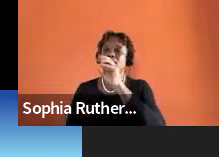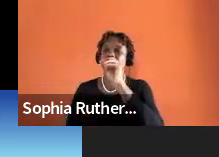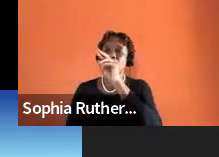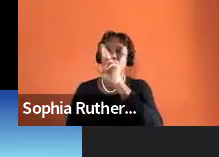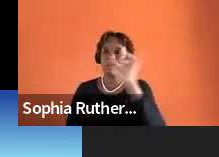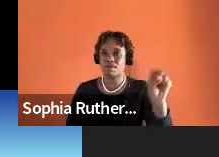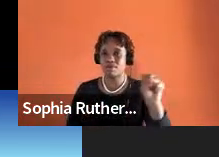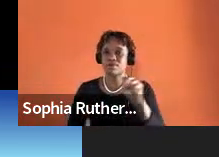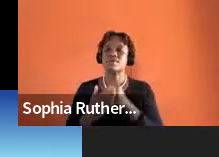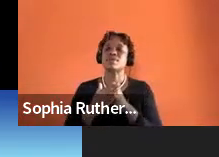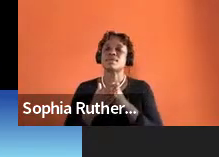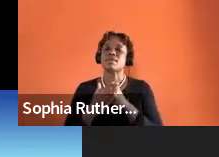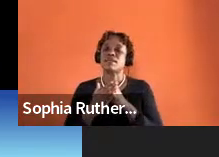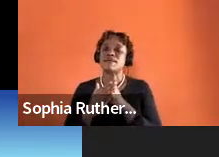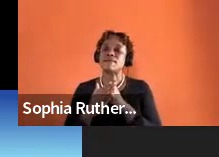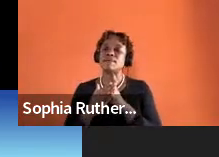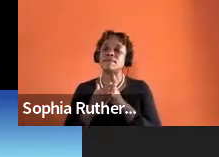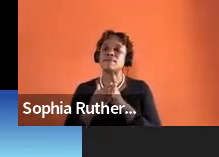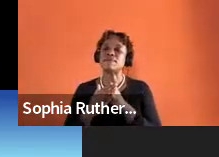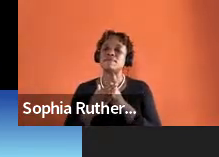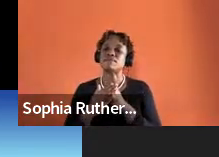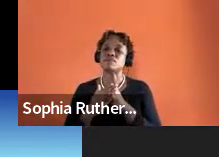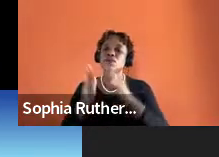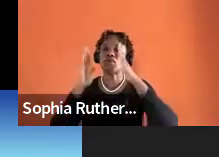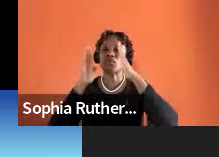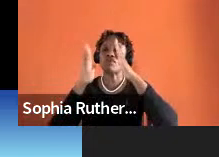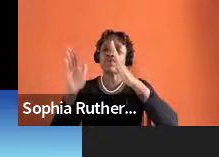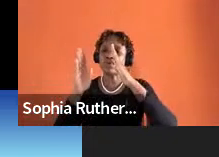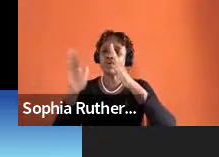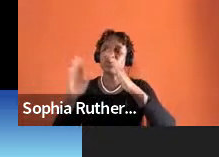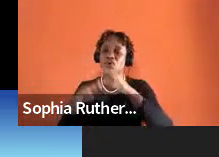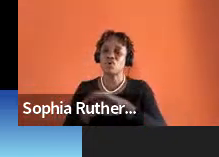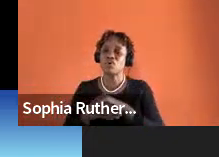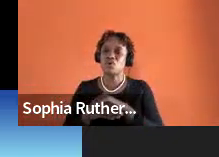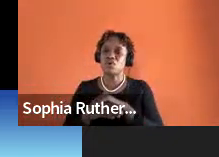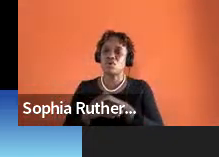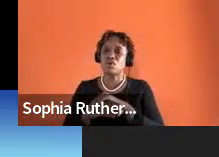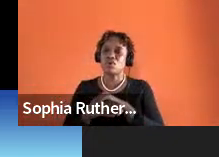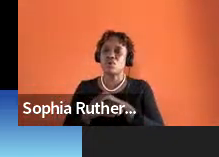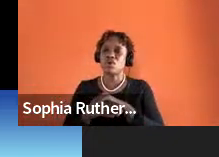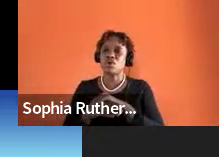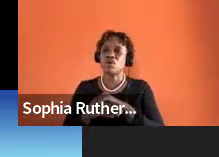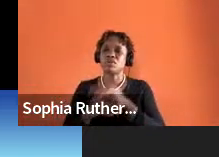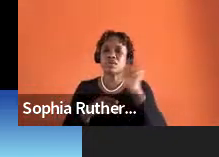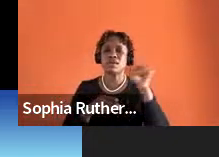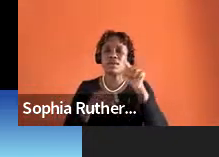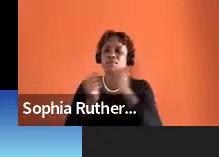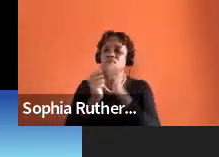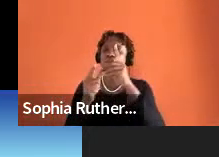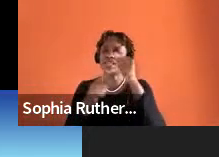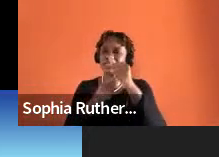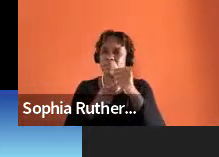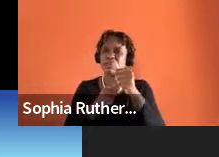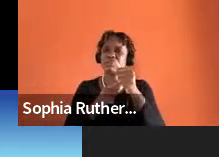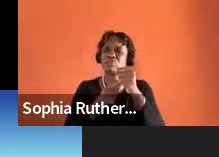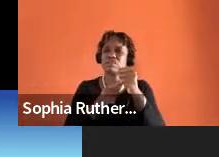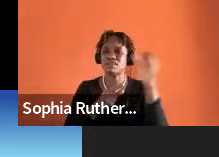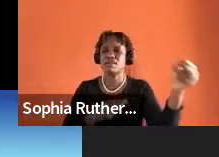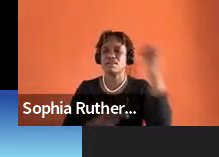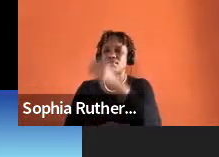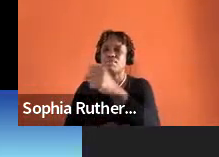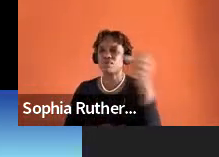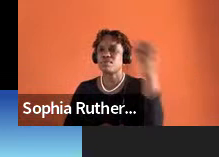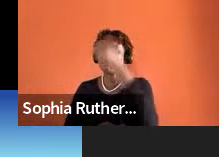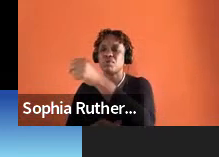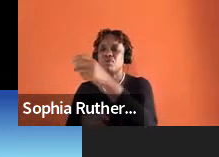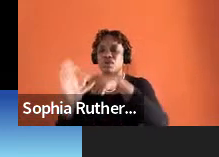of persons with disabilities into 100 educational institutions in Jamaica, that is primary and high